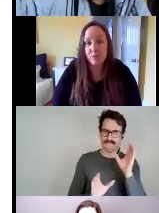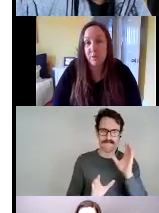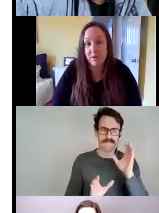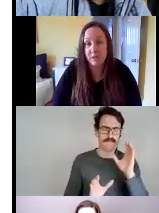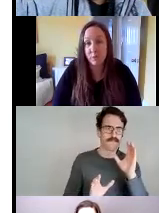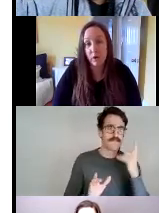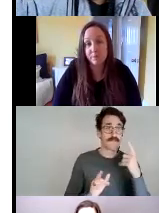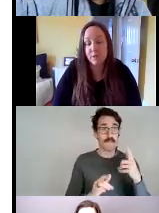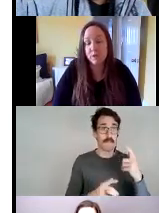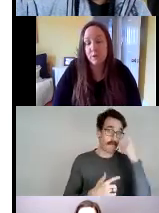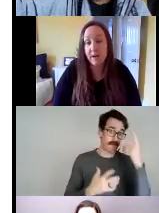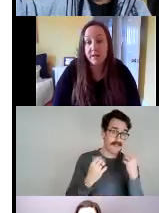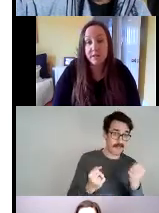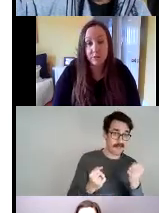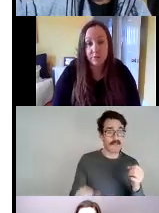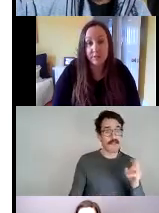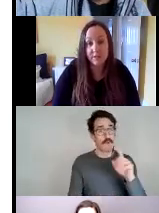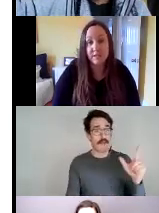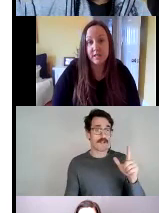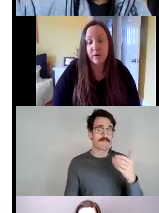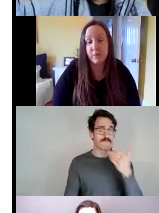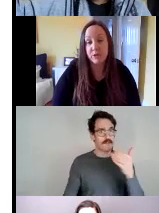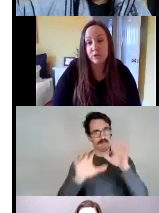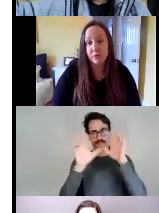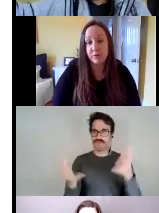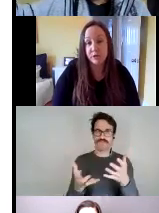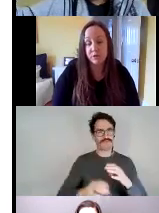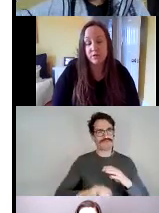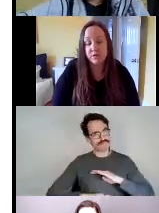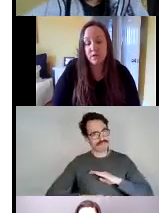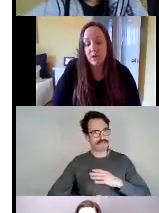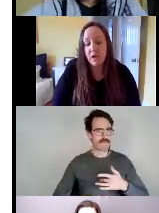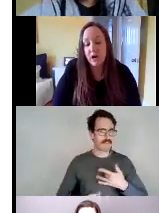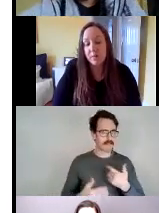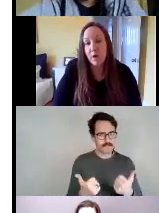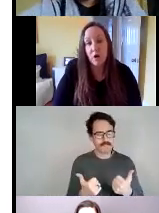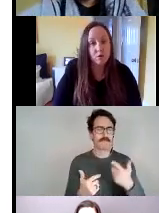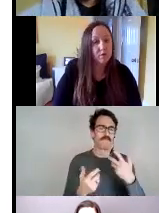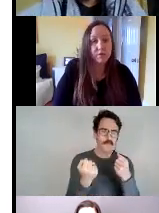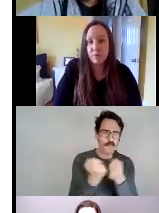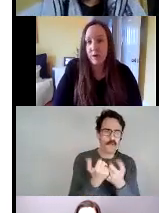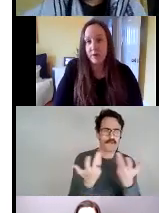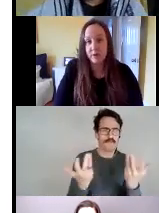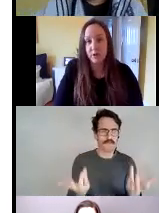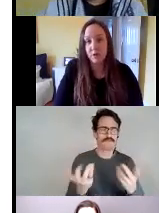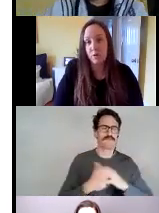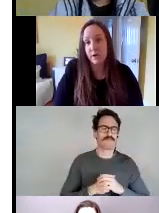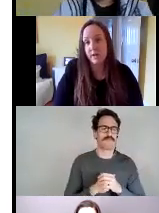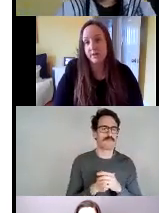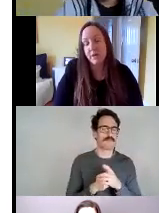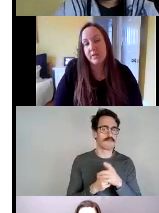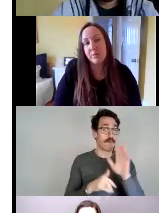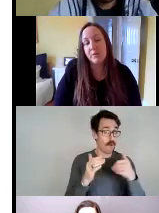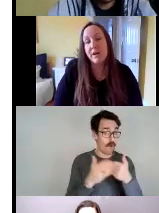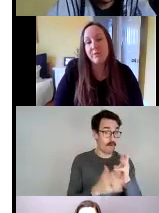health and well-being support. So again, it's facilitated by registered professionals. All of the webinars are